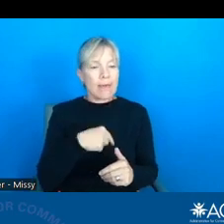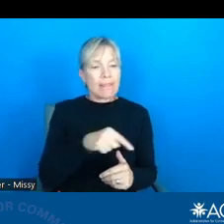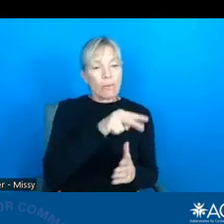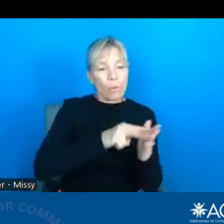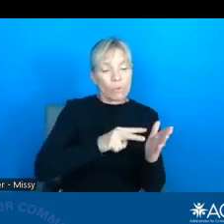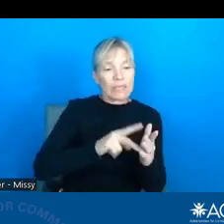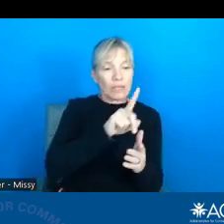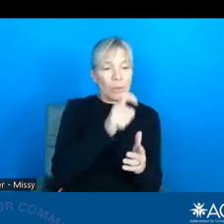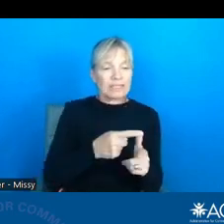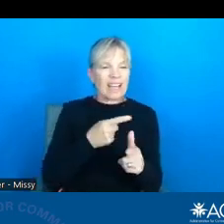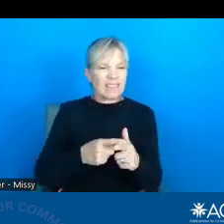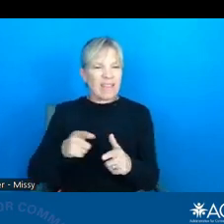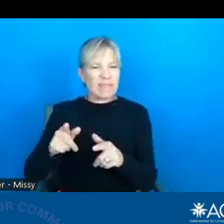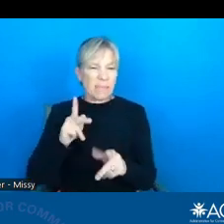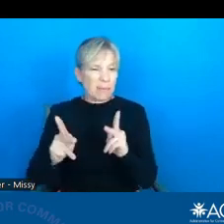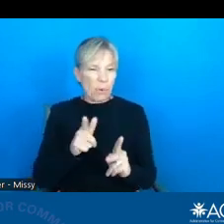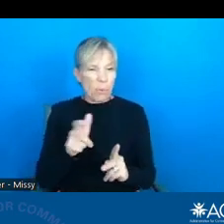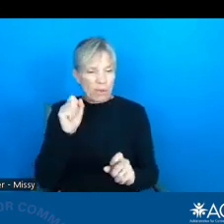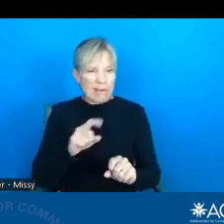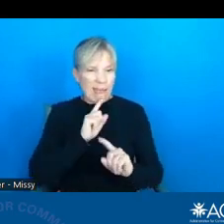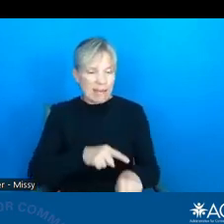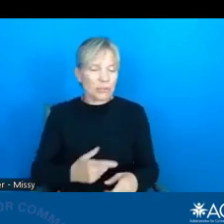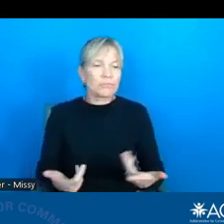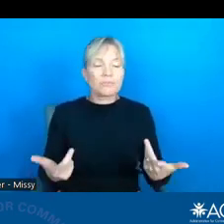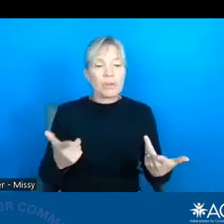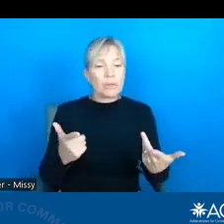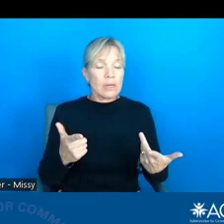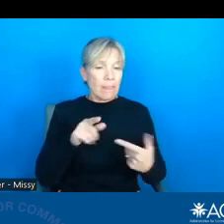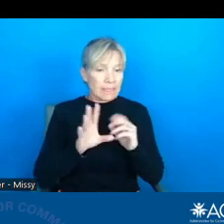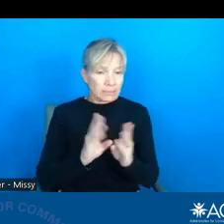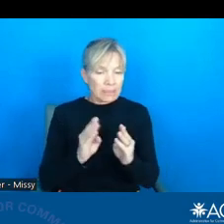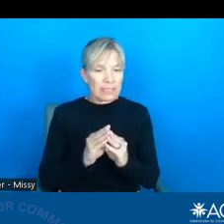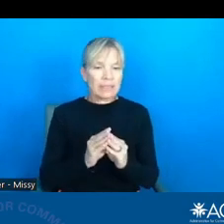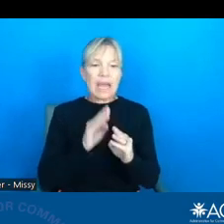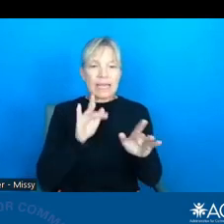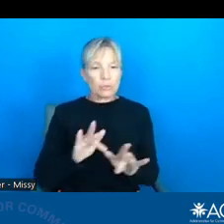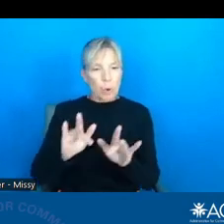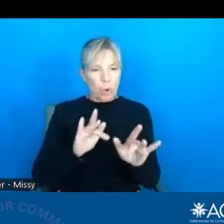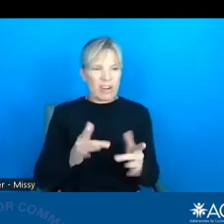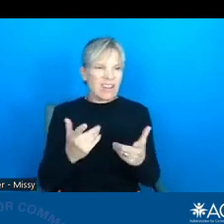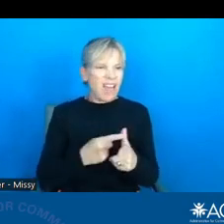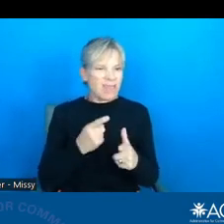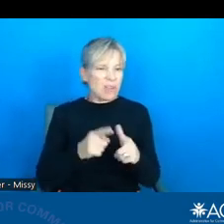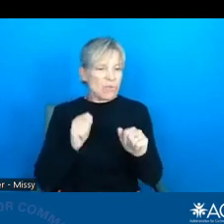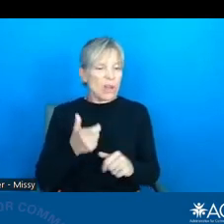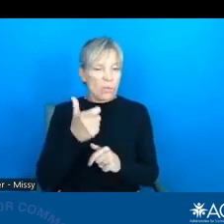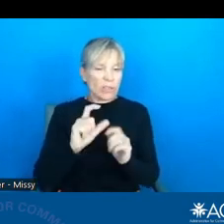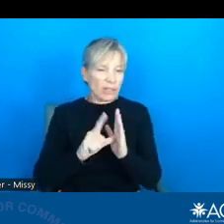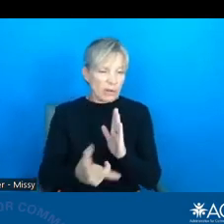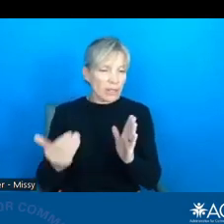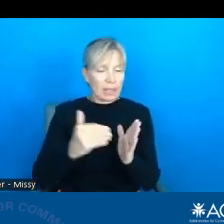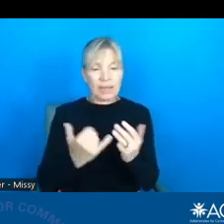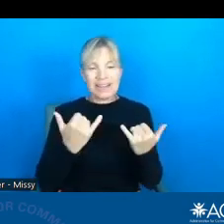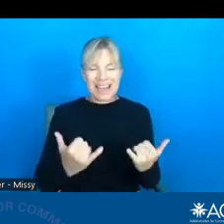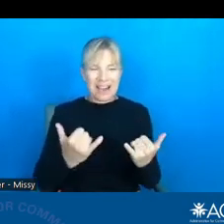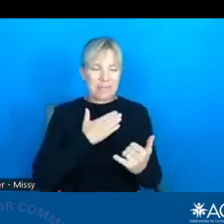answer. This meeting is being recorded, and the recording will be made available for future viewing. It is now my pleasure to